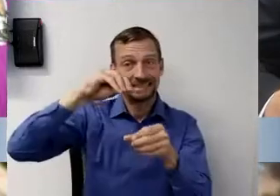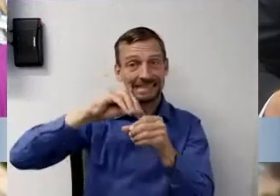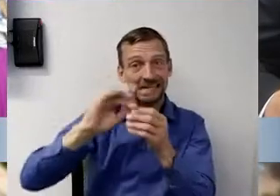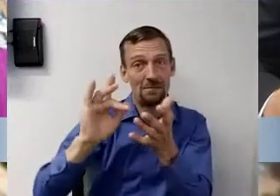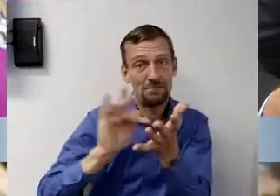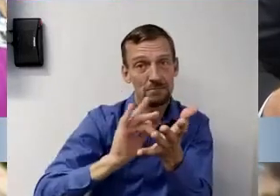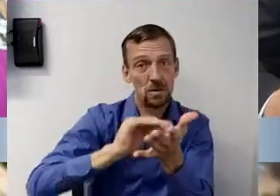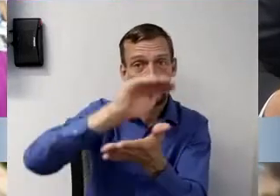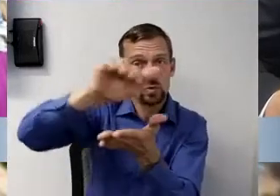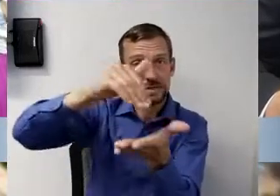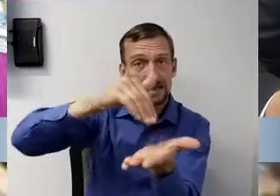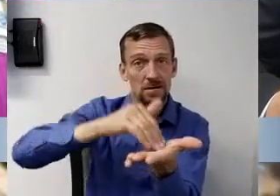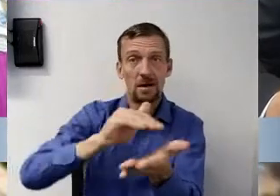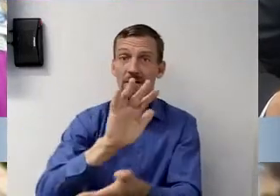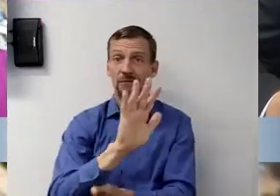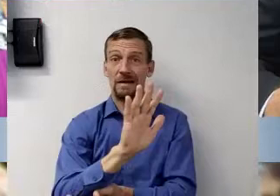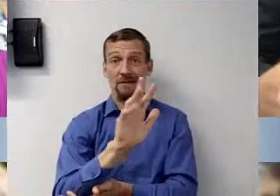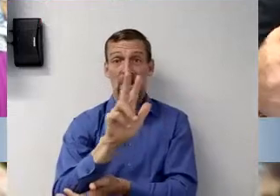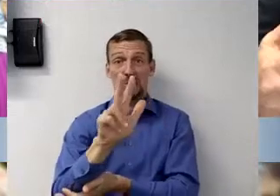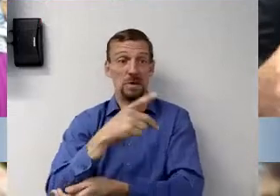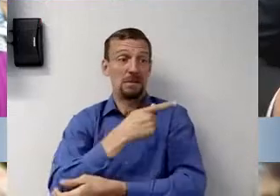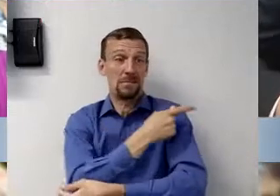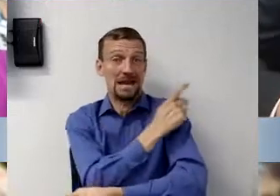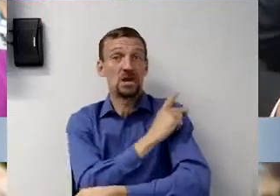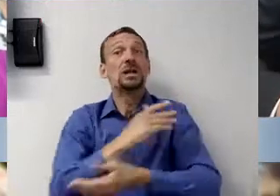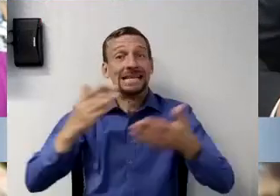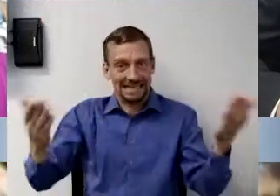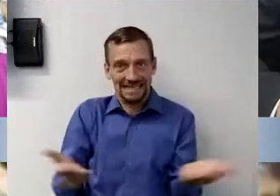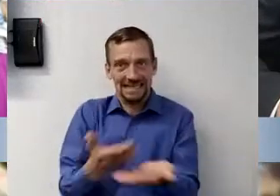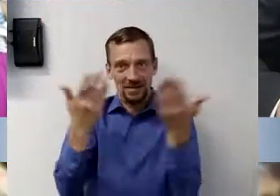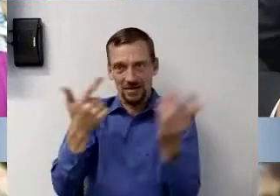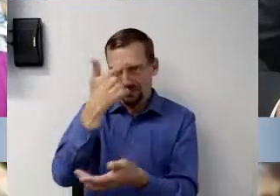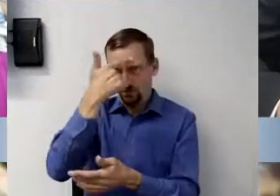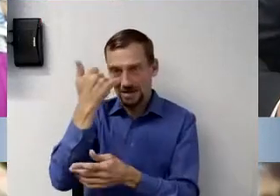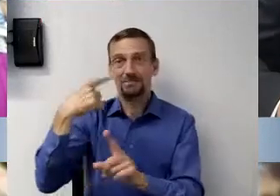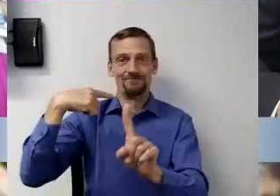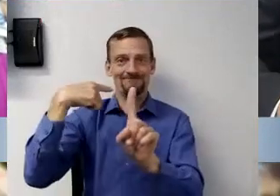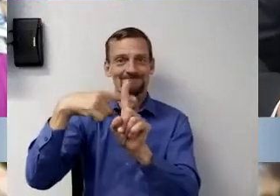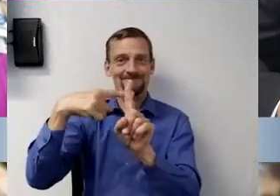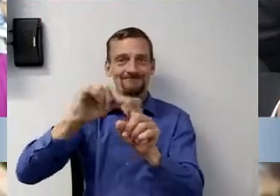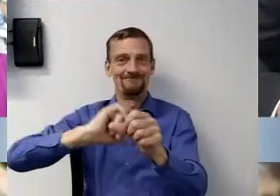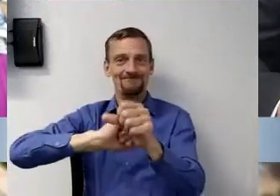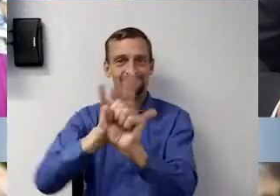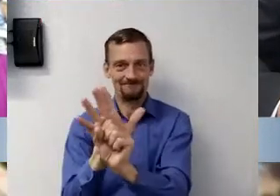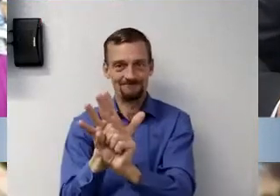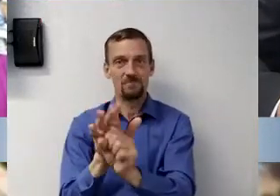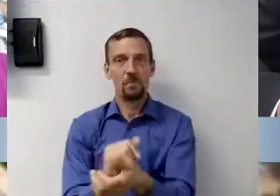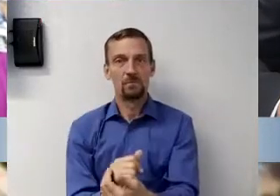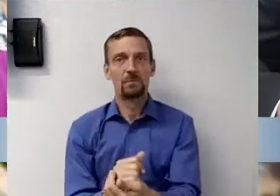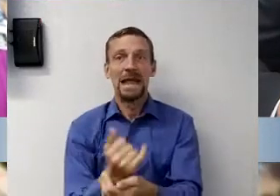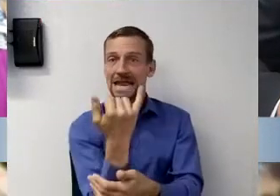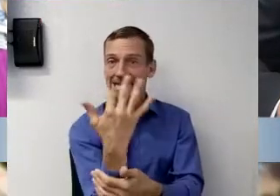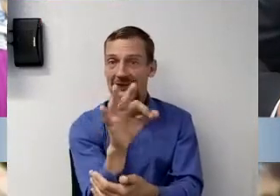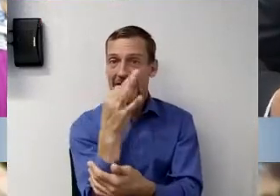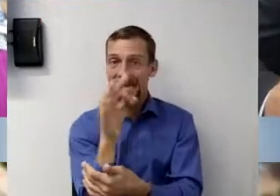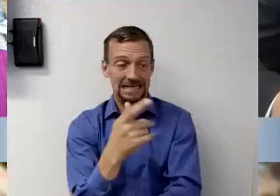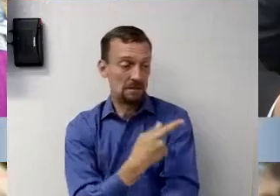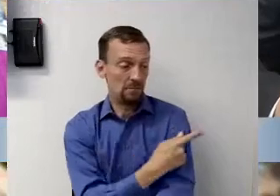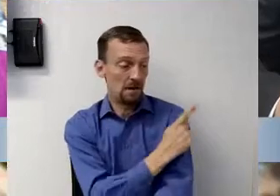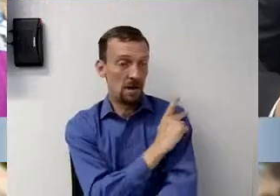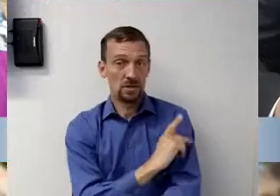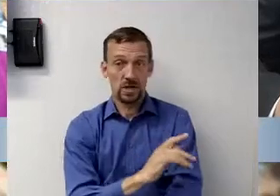medical center, 53 of them are here because they are COVID positive. 19 of them,